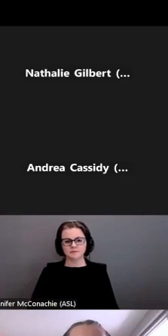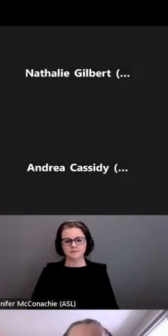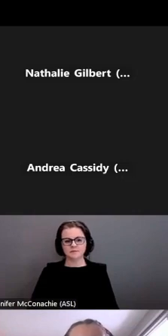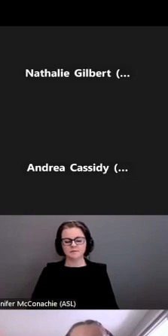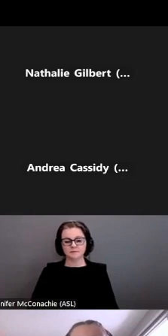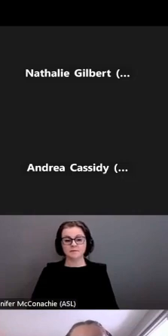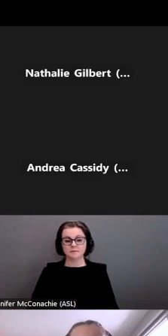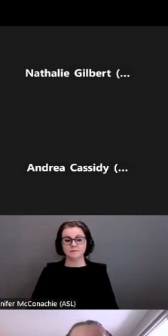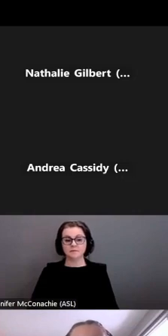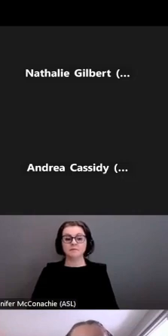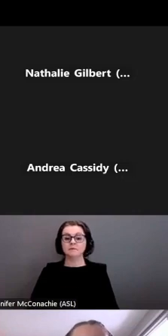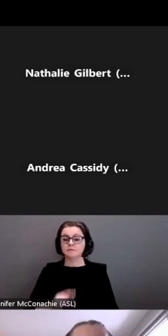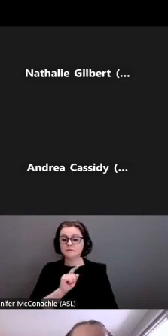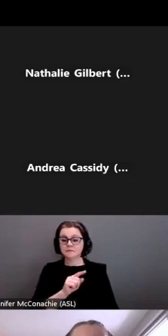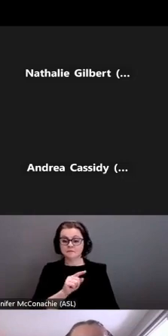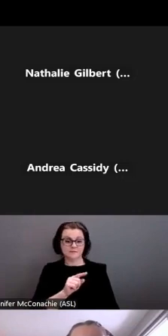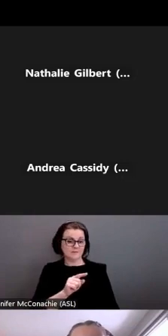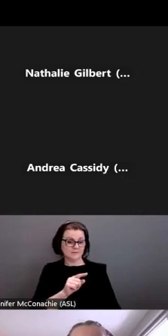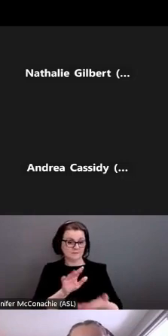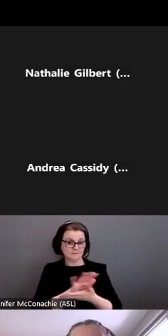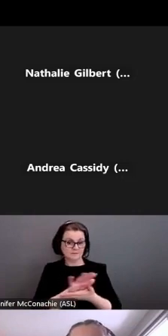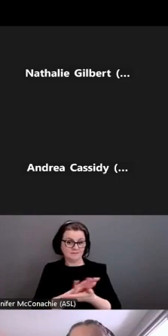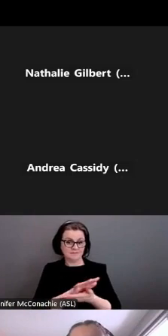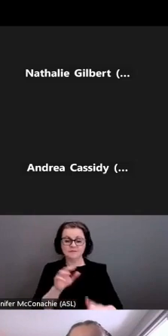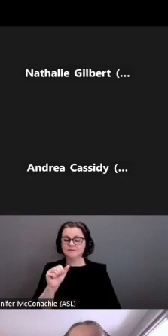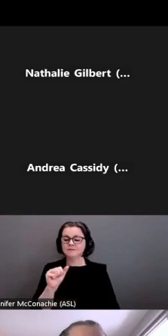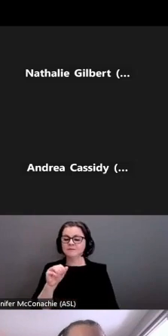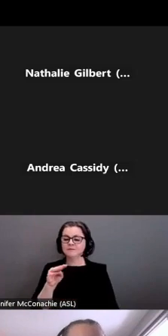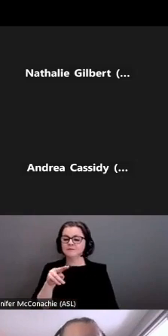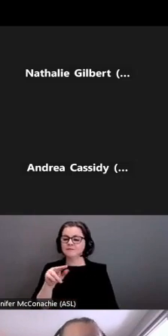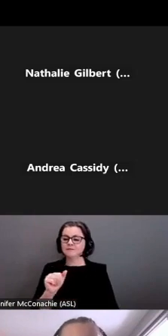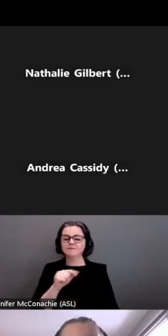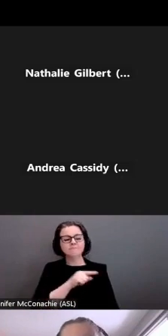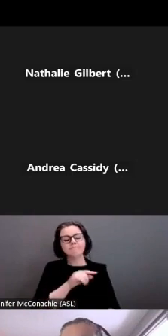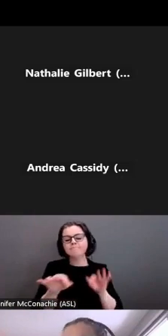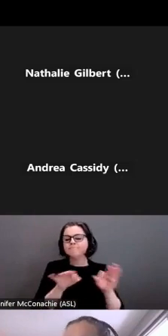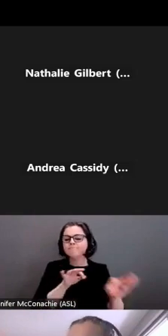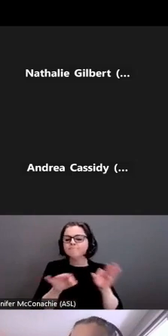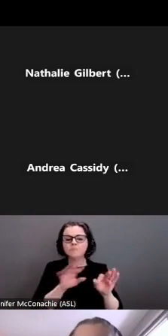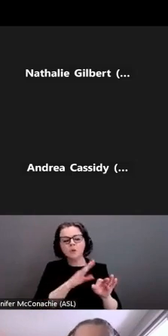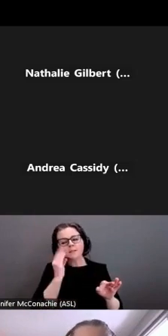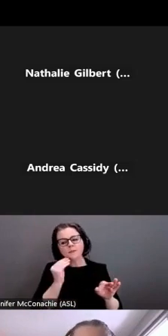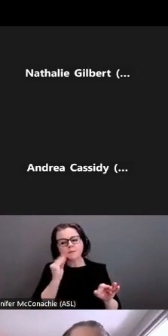In this video, Amna Allah describes her experience as a first-time voter.